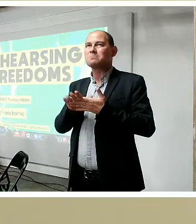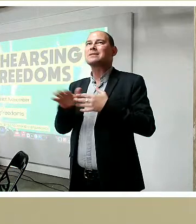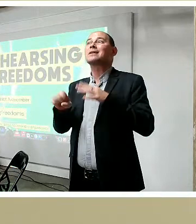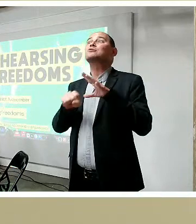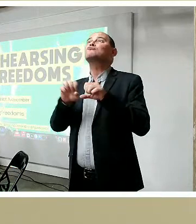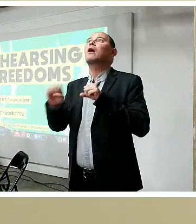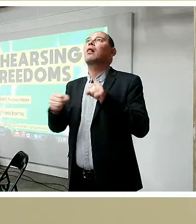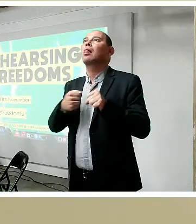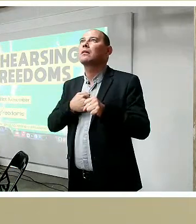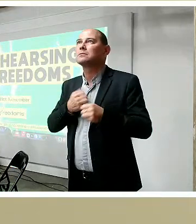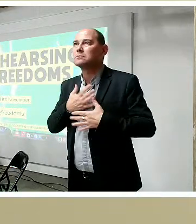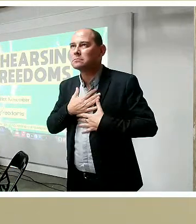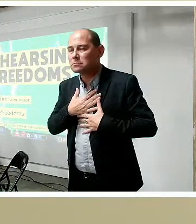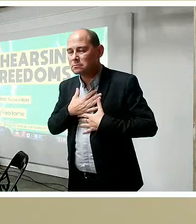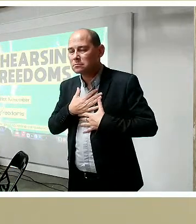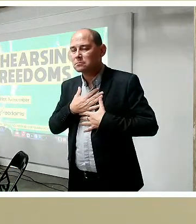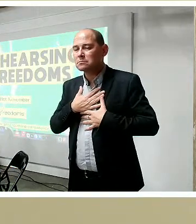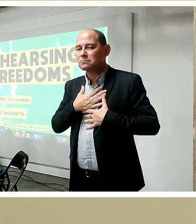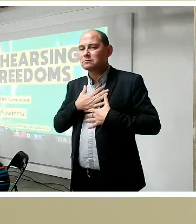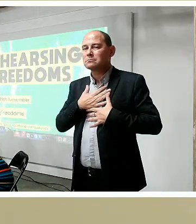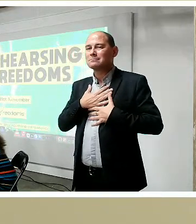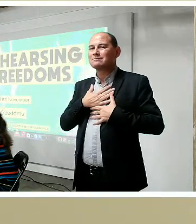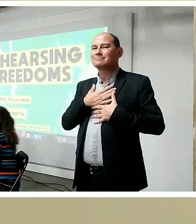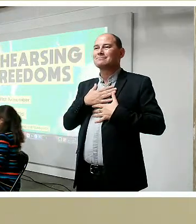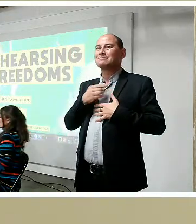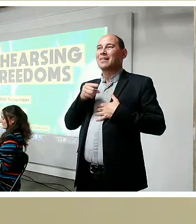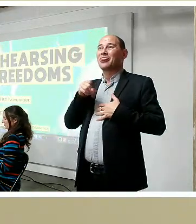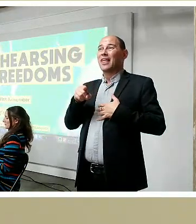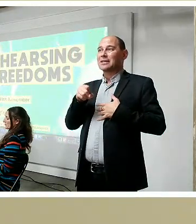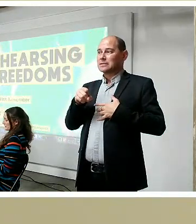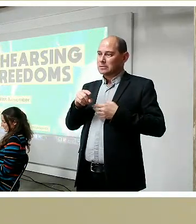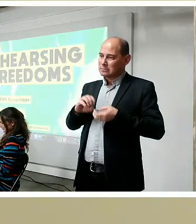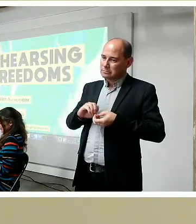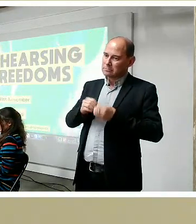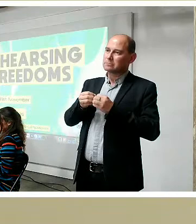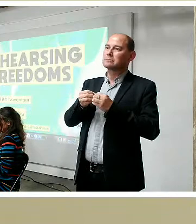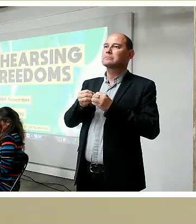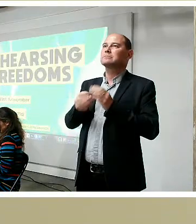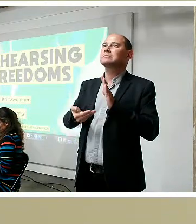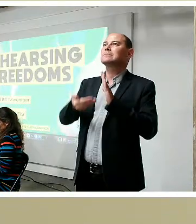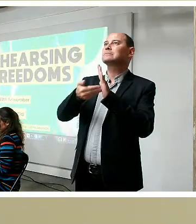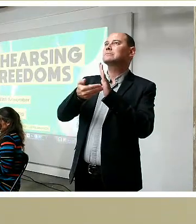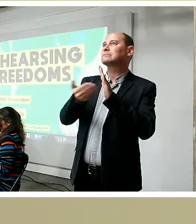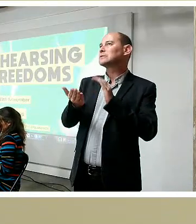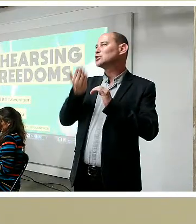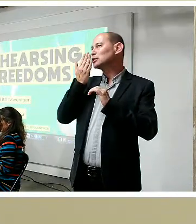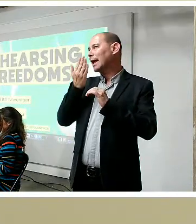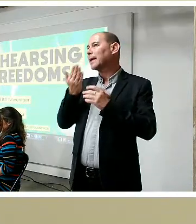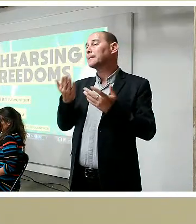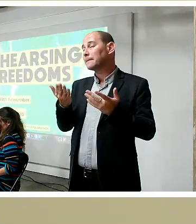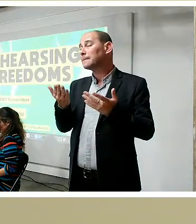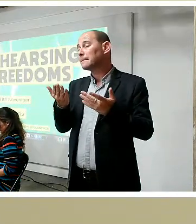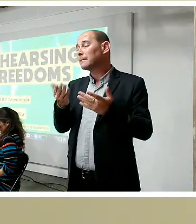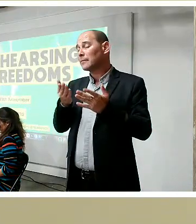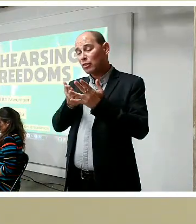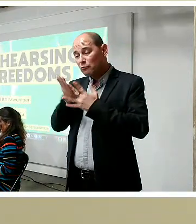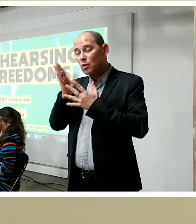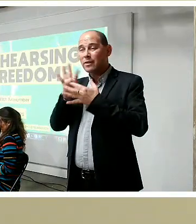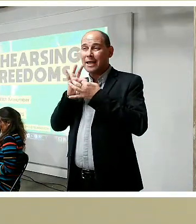in my life, which is also generating some shame in the interactions that I keep having to have, right?